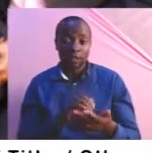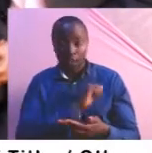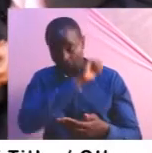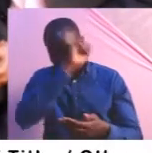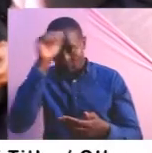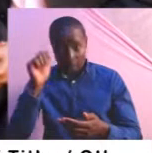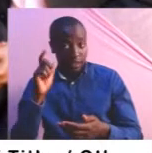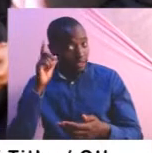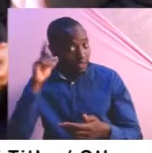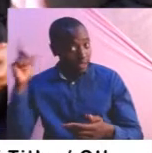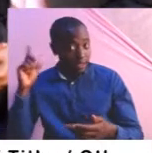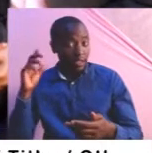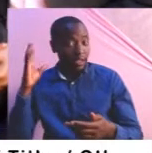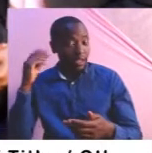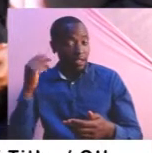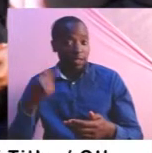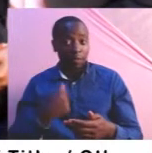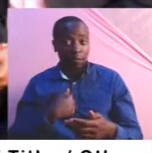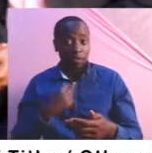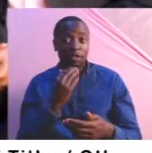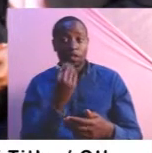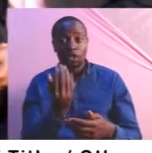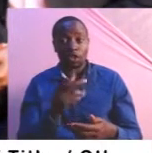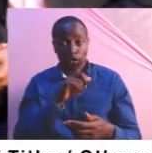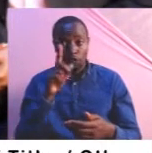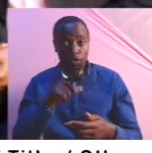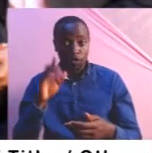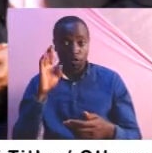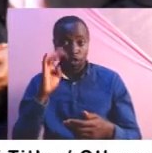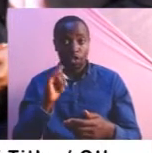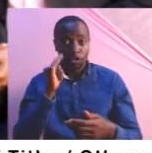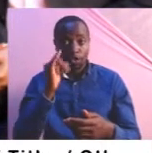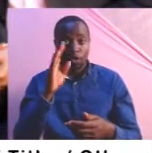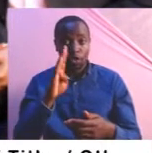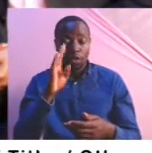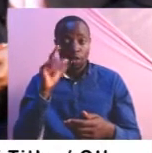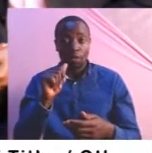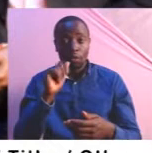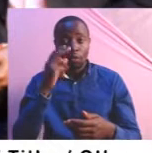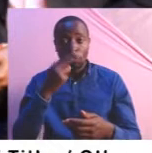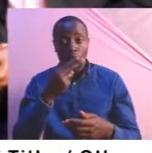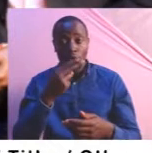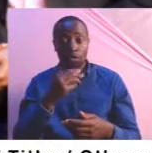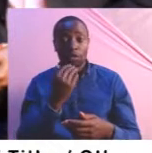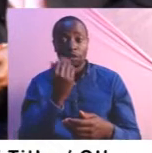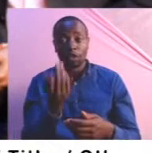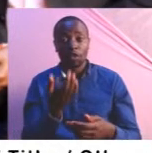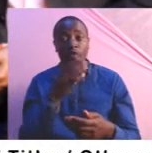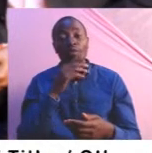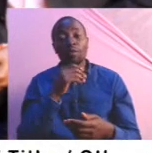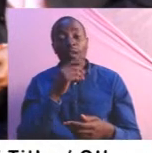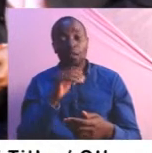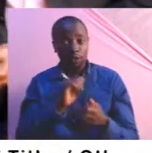and listen. Hear me, son of Zippor. God is not a man that he should lie, nor a son of man that he should change his